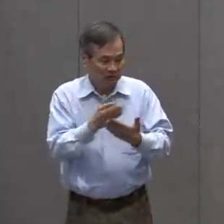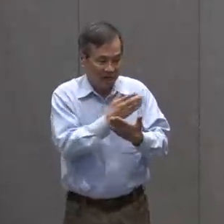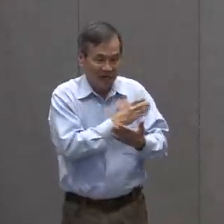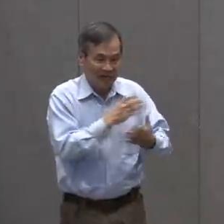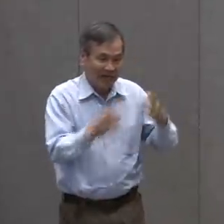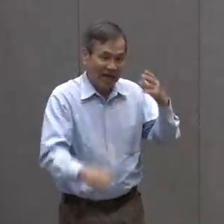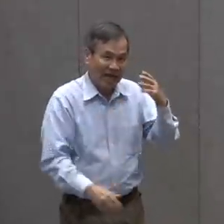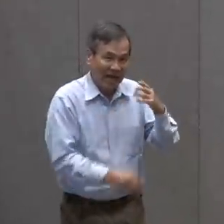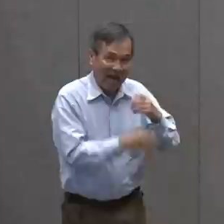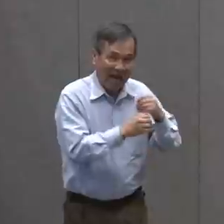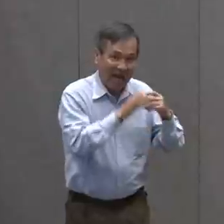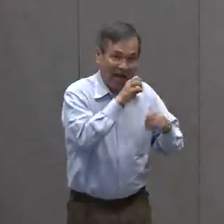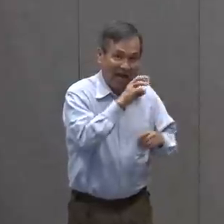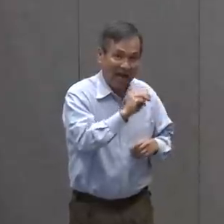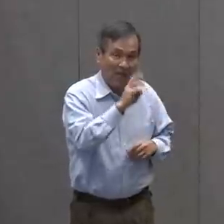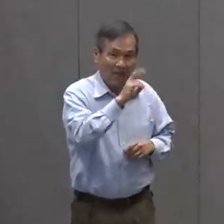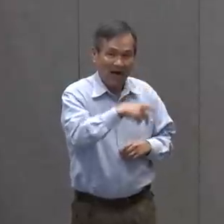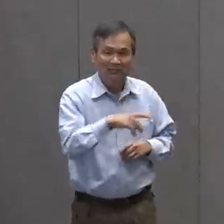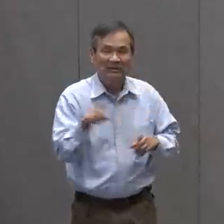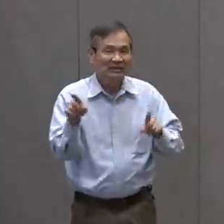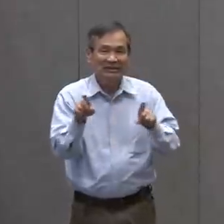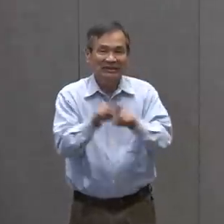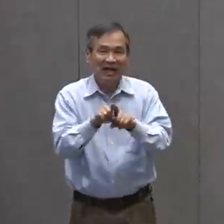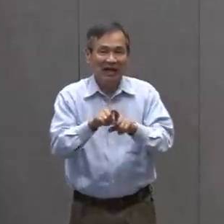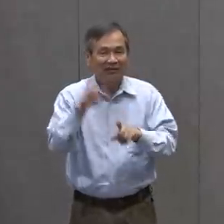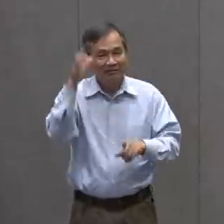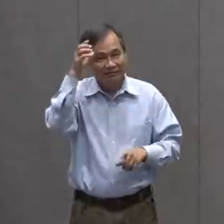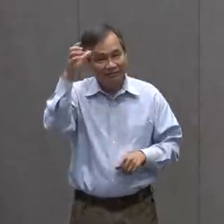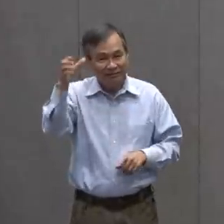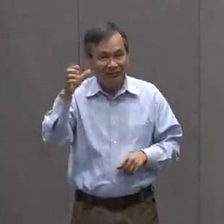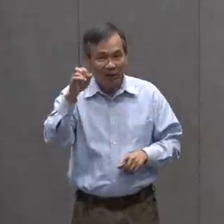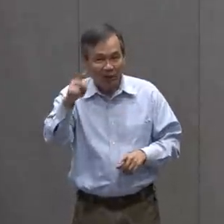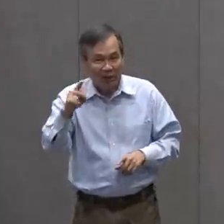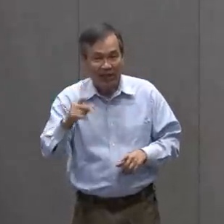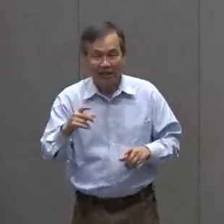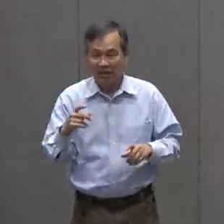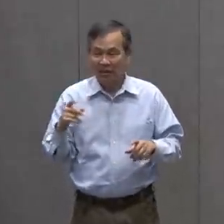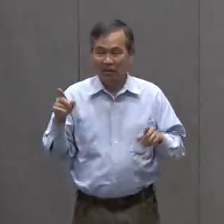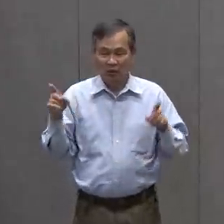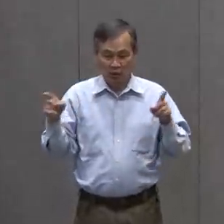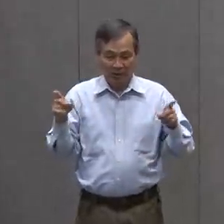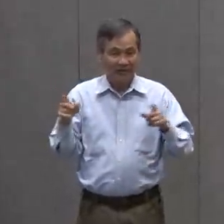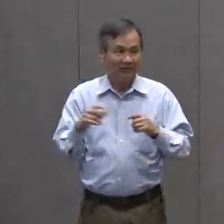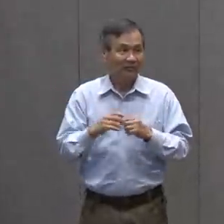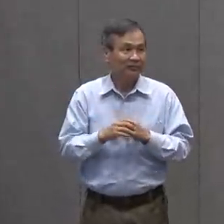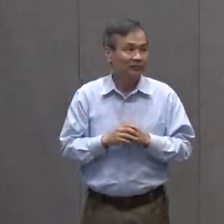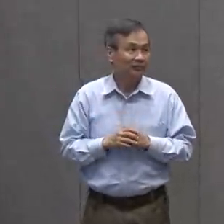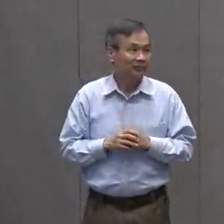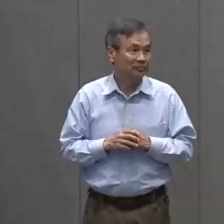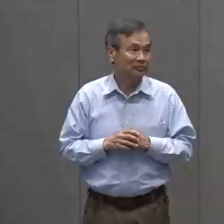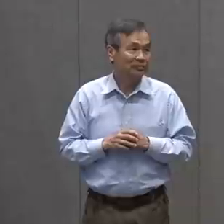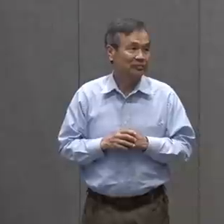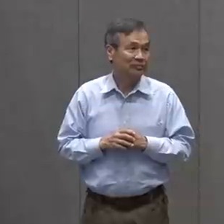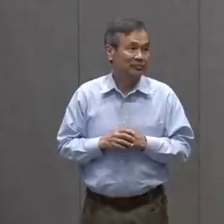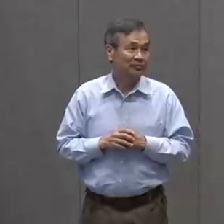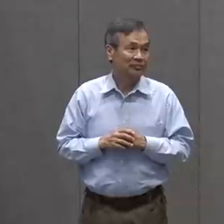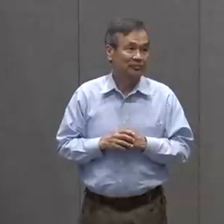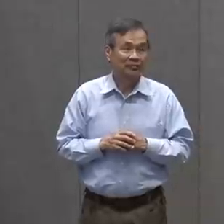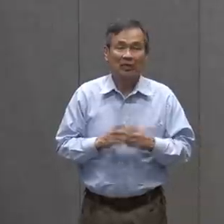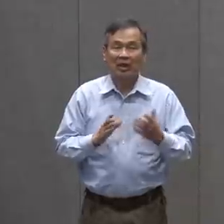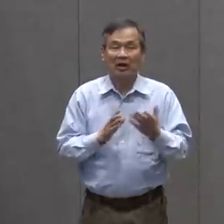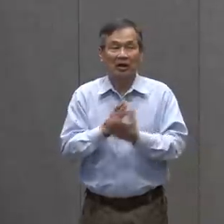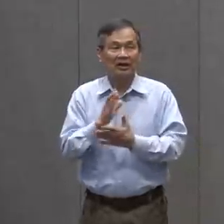'em Up. And so we're going to each be... Do you want me to introduce it? Perfect. All